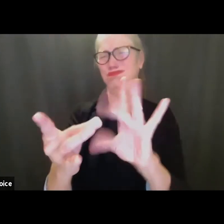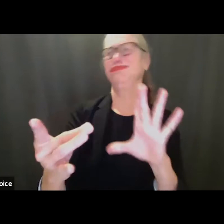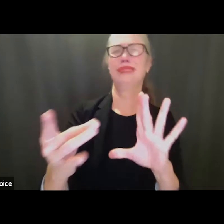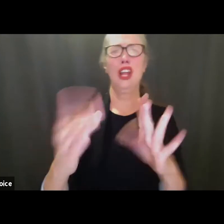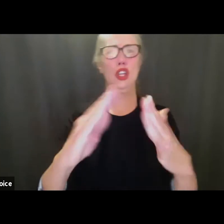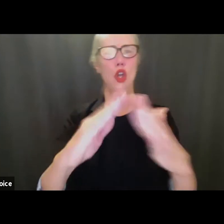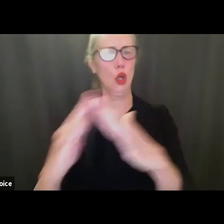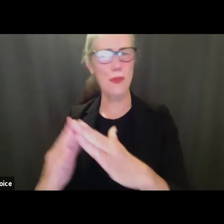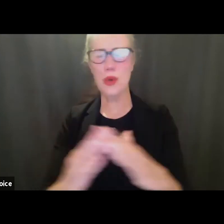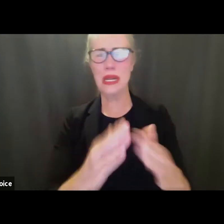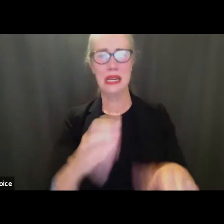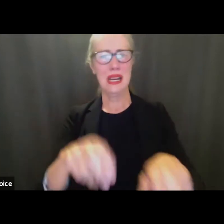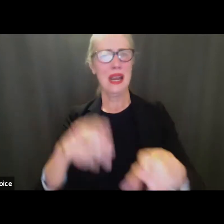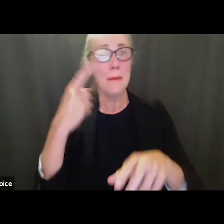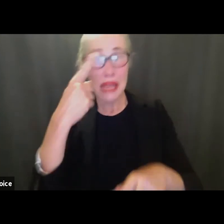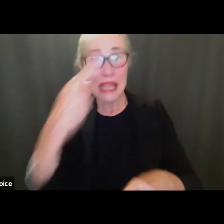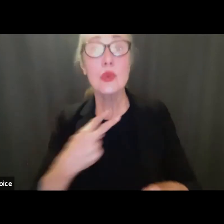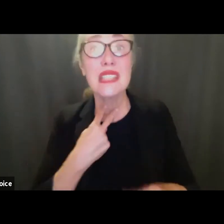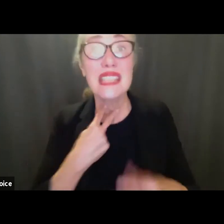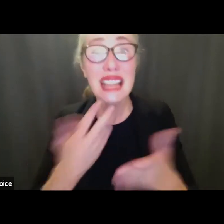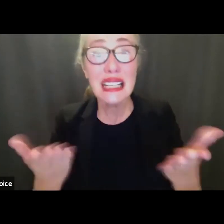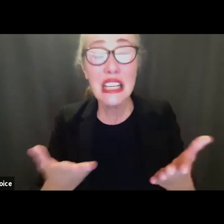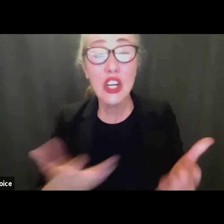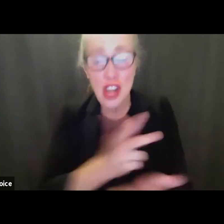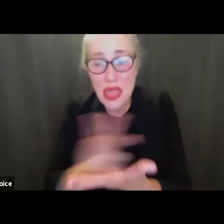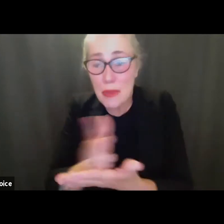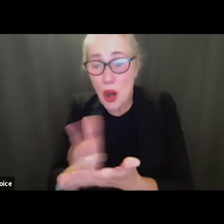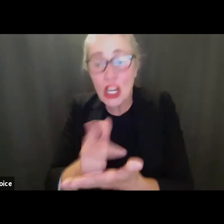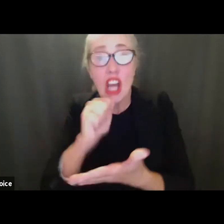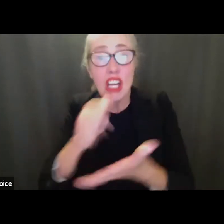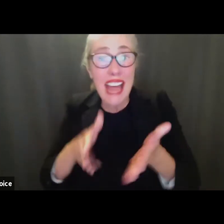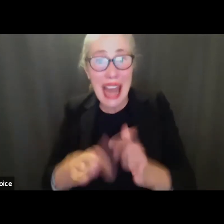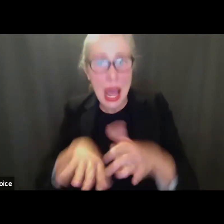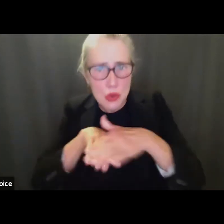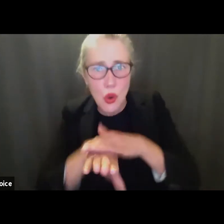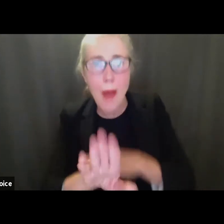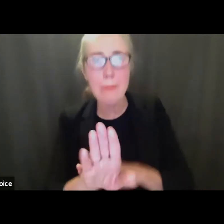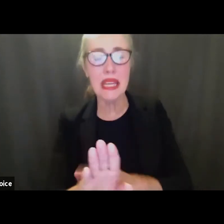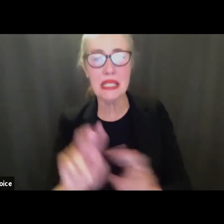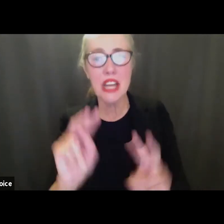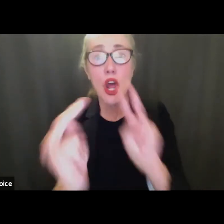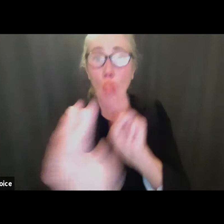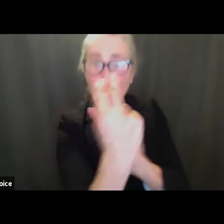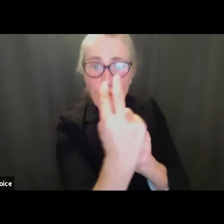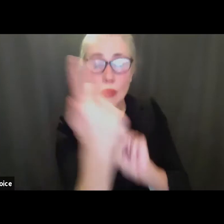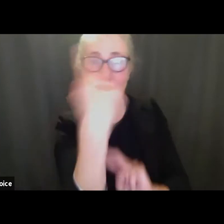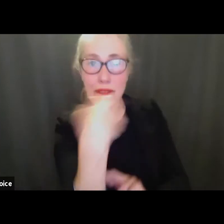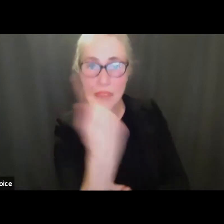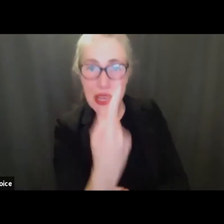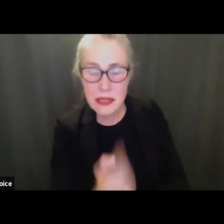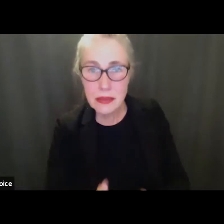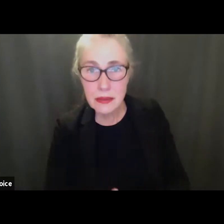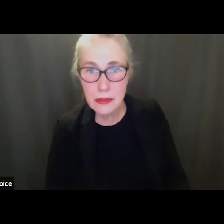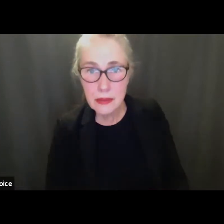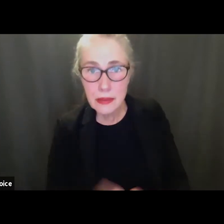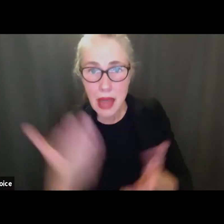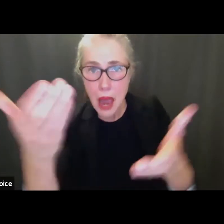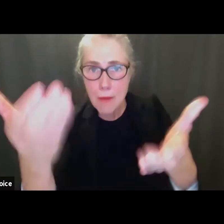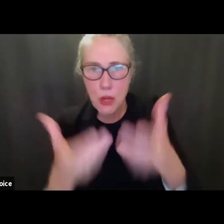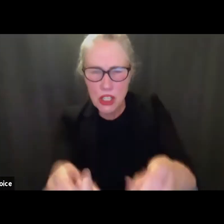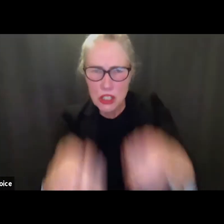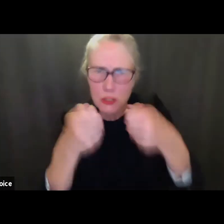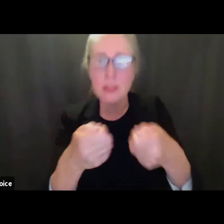community. Perhaps it's because we're stuck out here in the parking lot and we're not allowed to come in and look you in the face and bring you back to